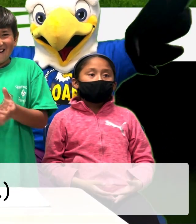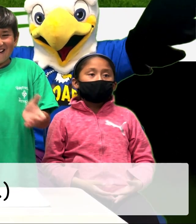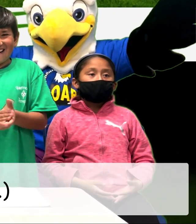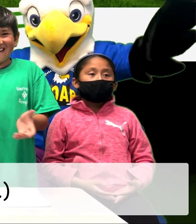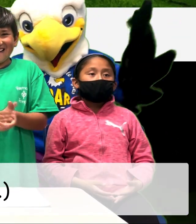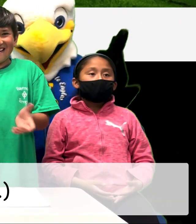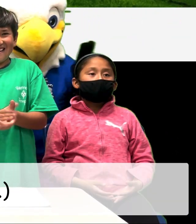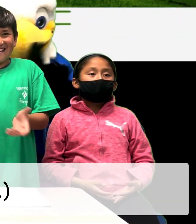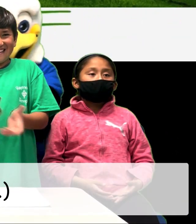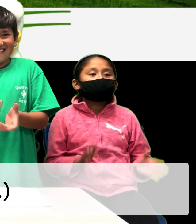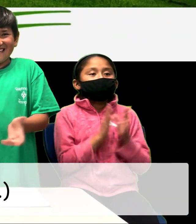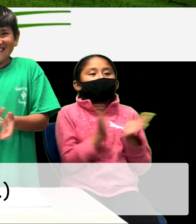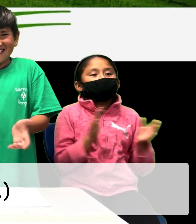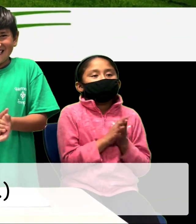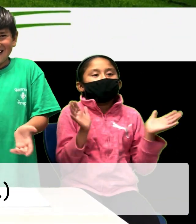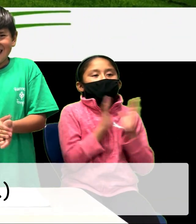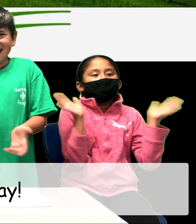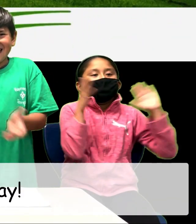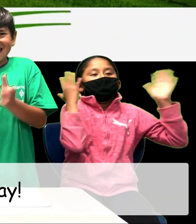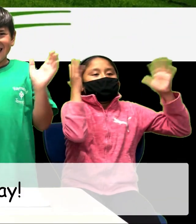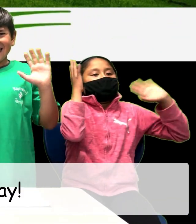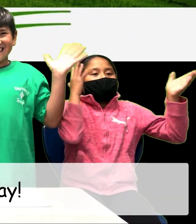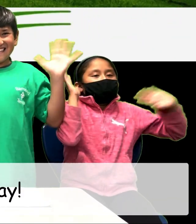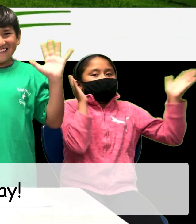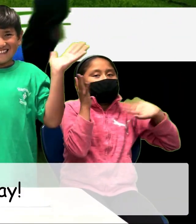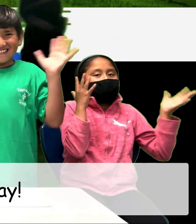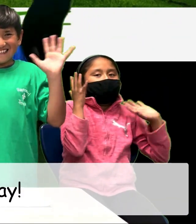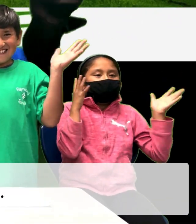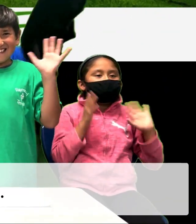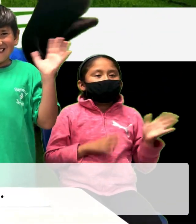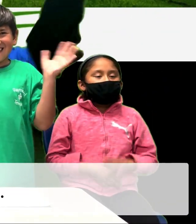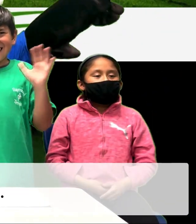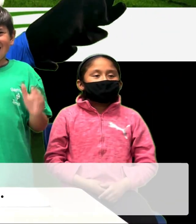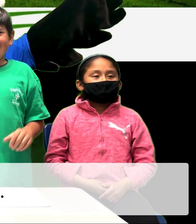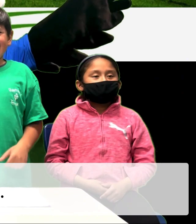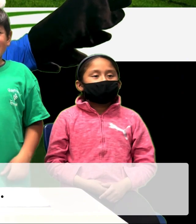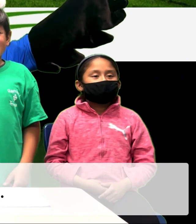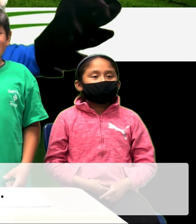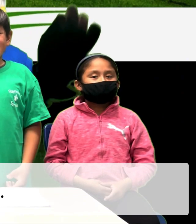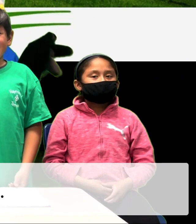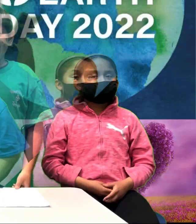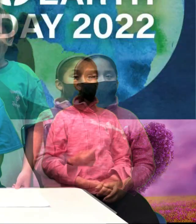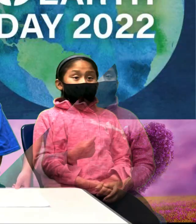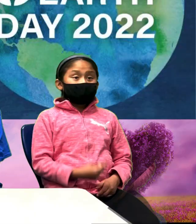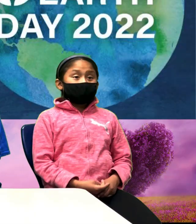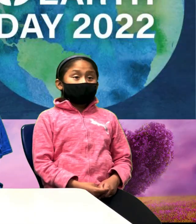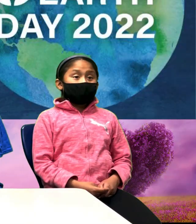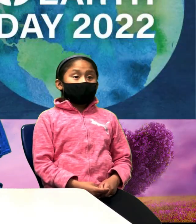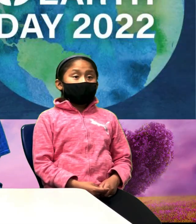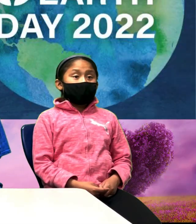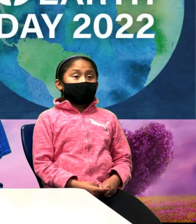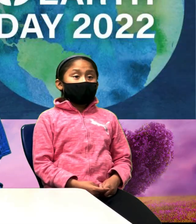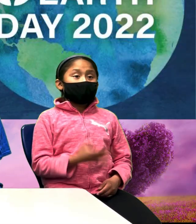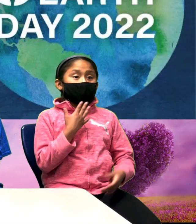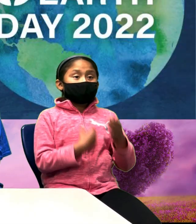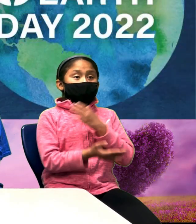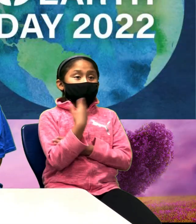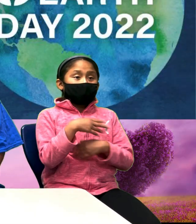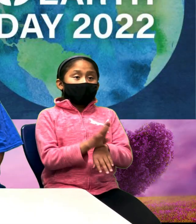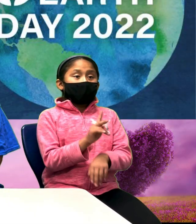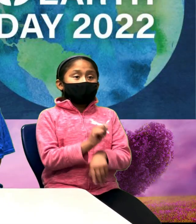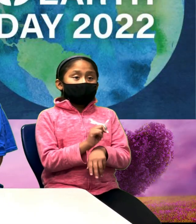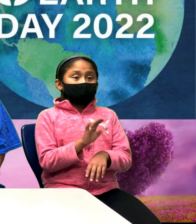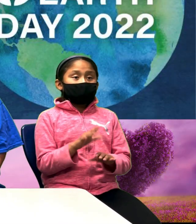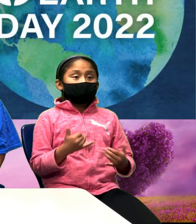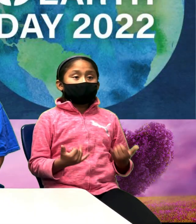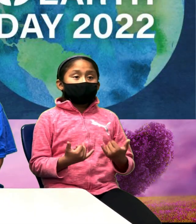Wow. Put your hands up for that. That's awesome news, Ray. Thank you for sharing. Good morning, Raymond Temple.